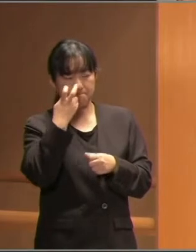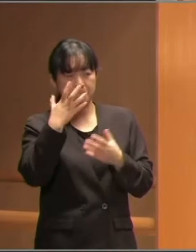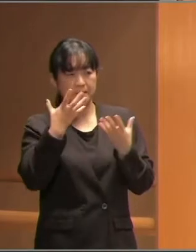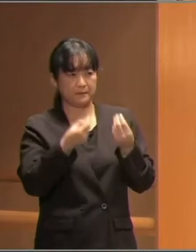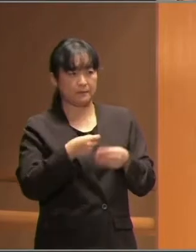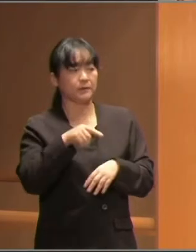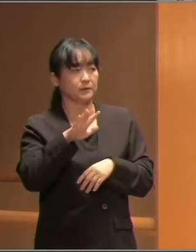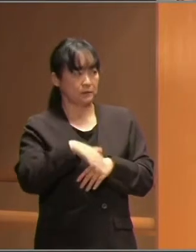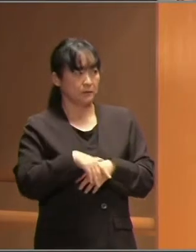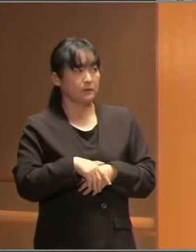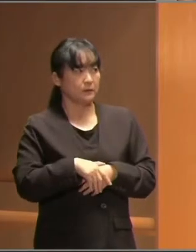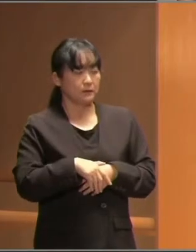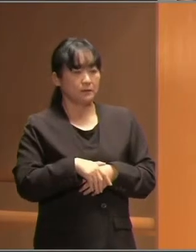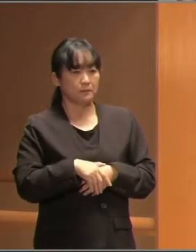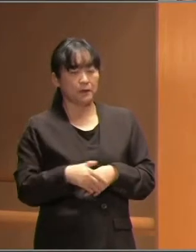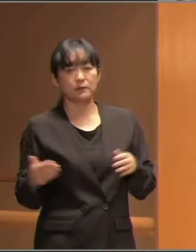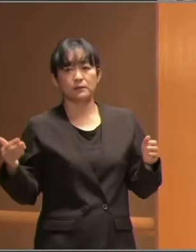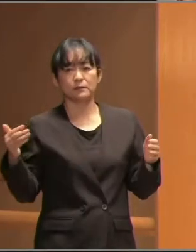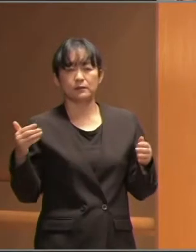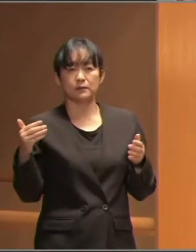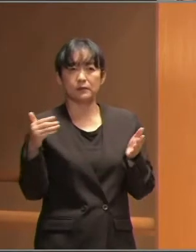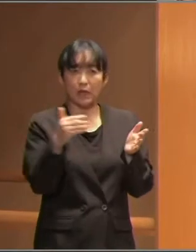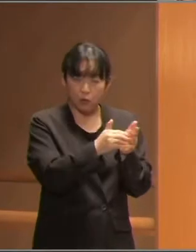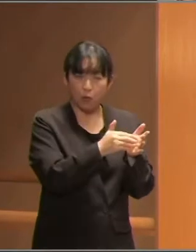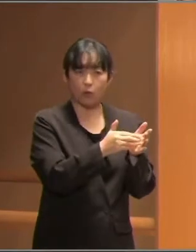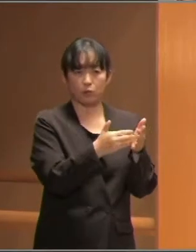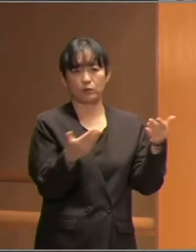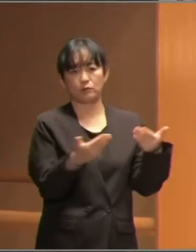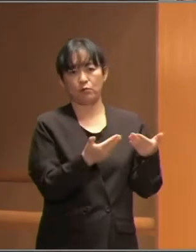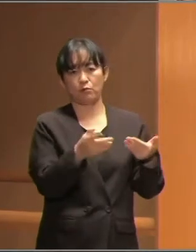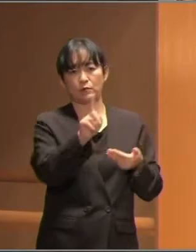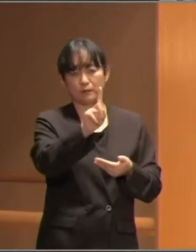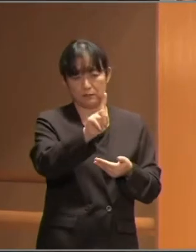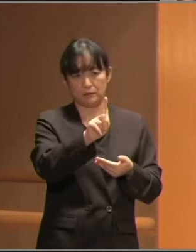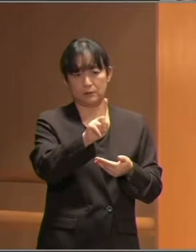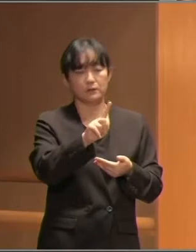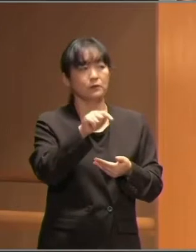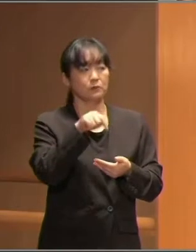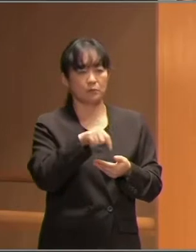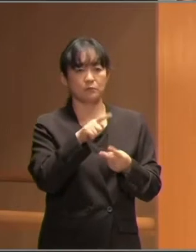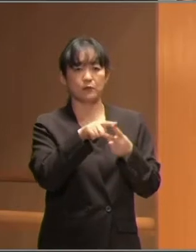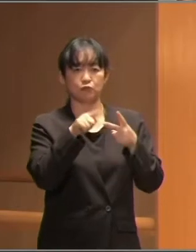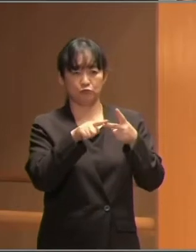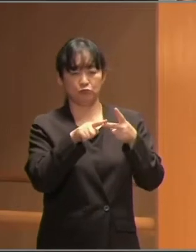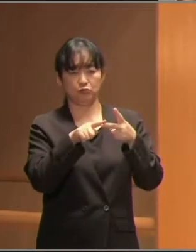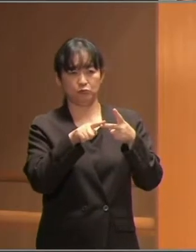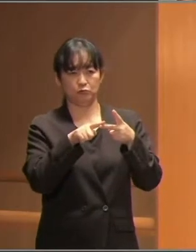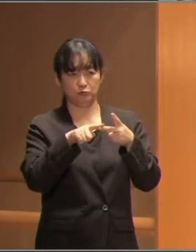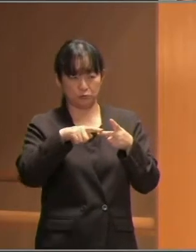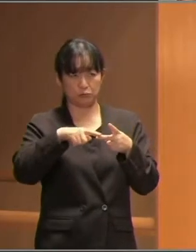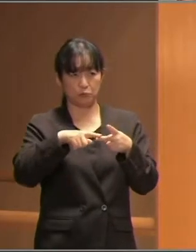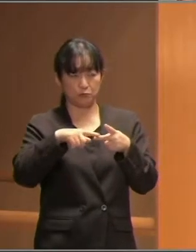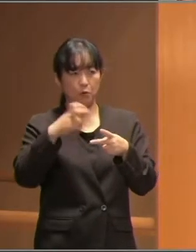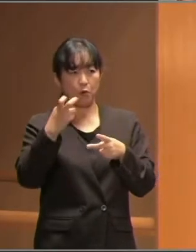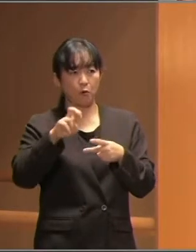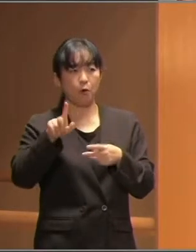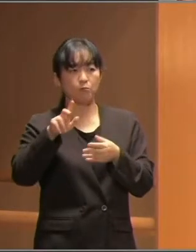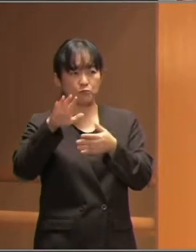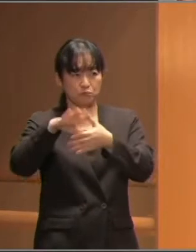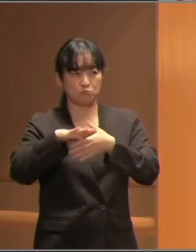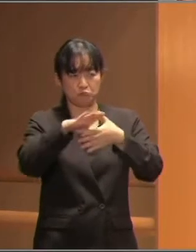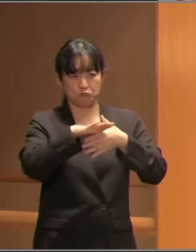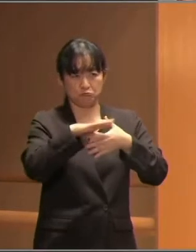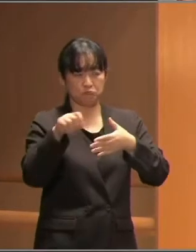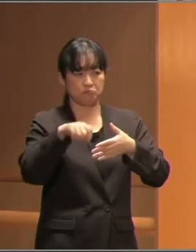And now let me touch upon my last job. So actually there are in these 2